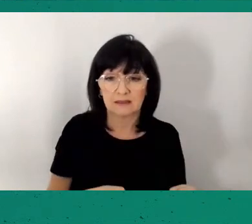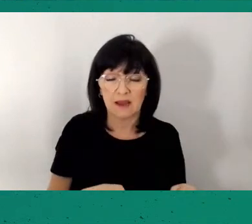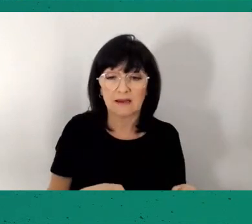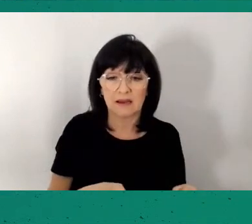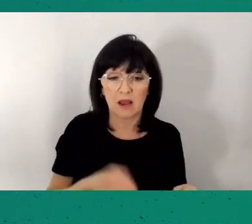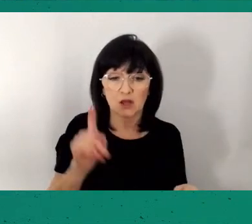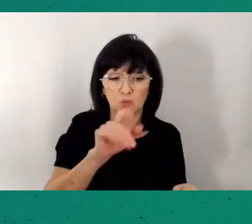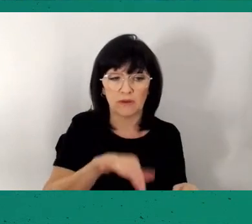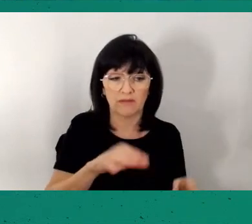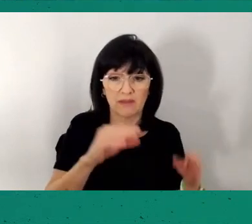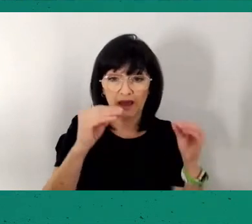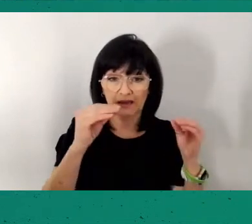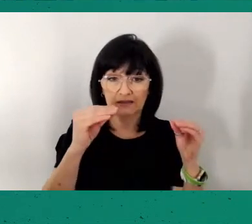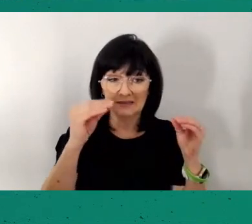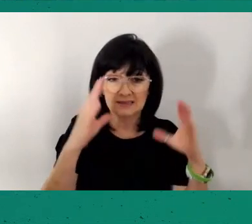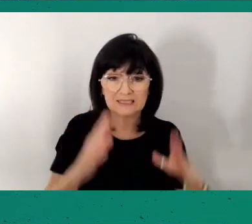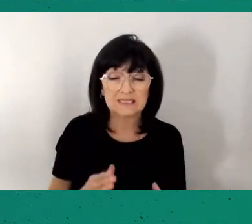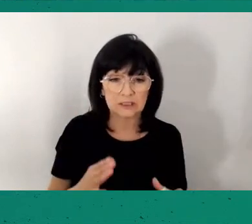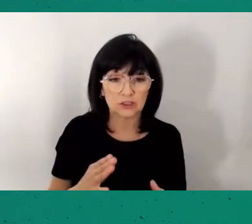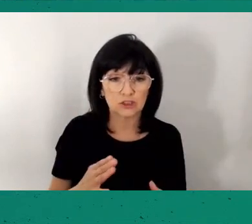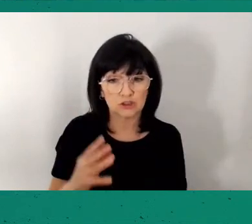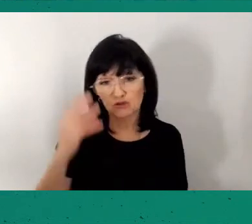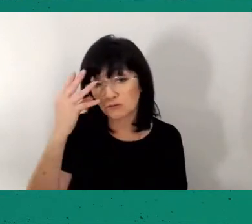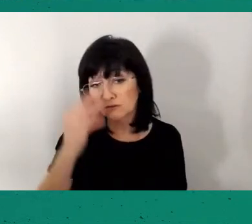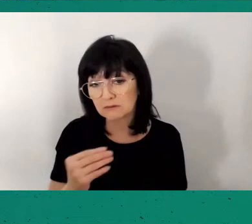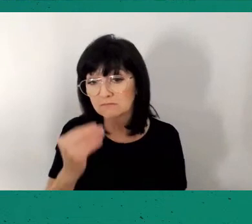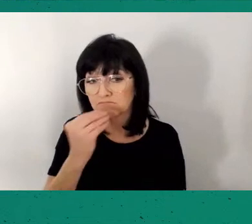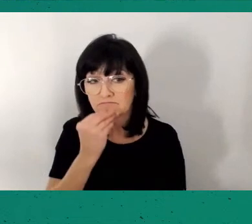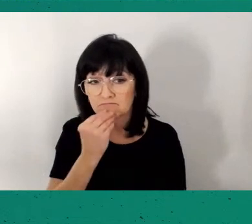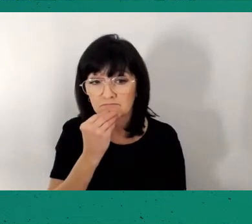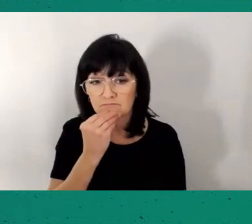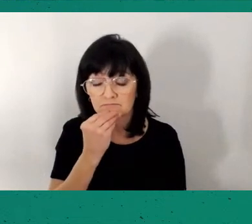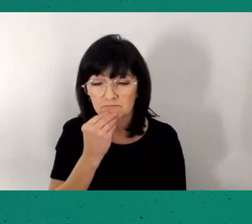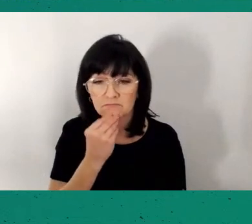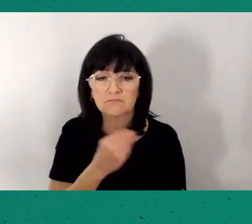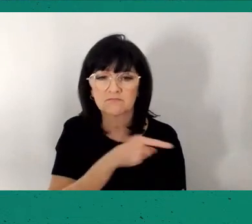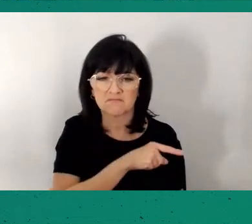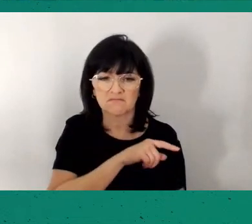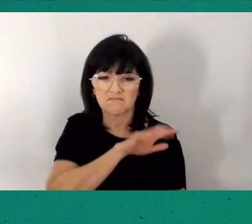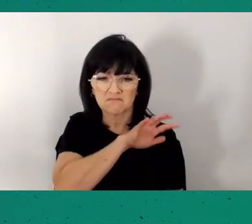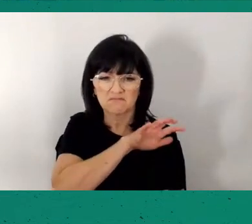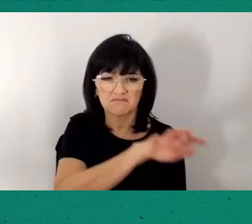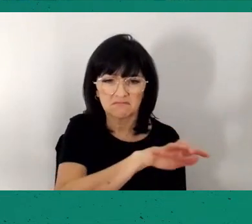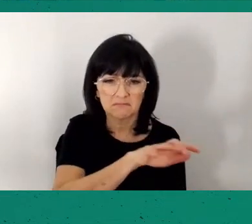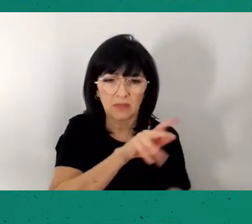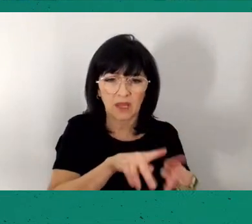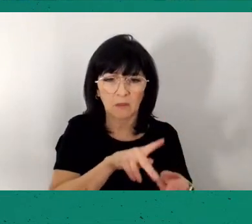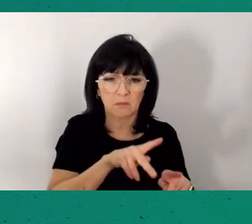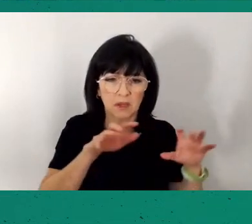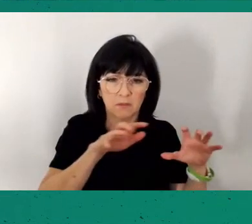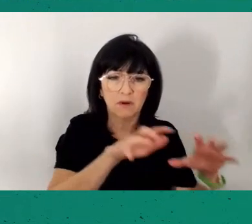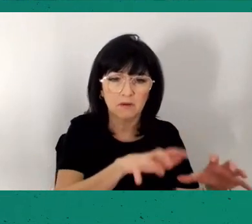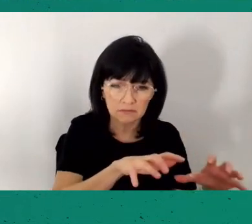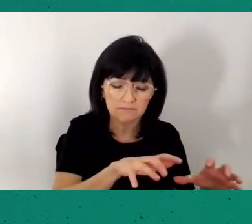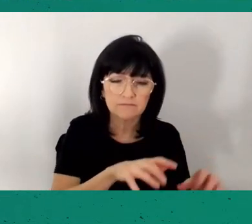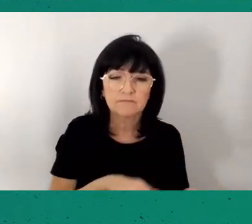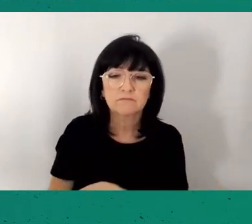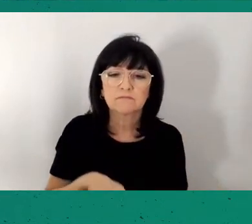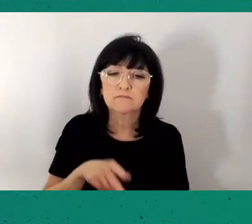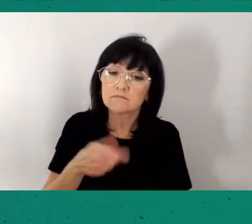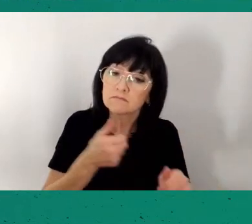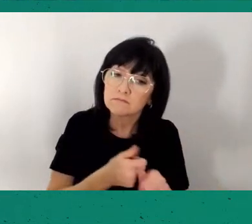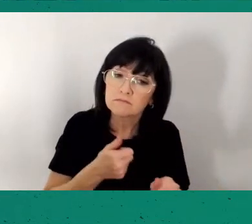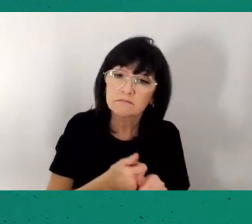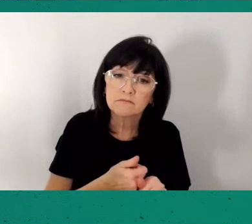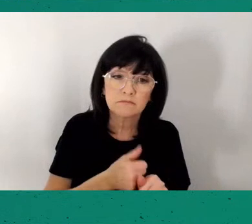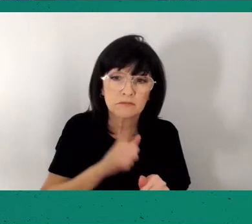The teacher, a colored woman, was badly frightened, but received no personal violence, but left her school, which remained